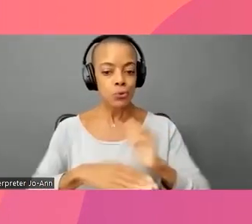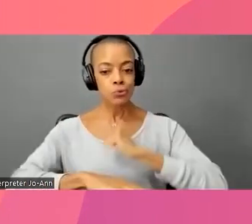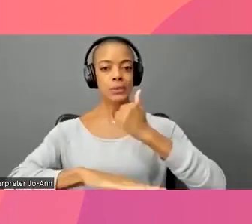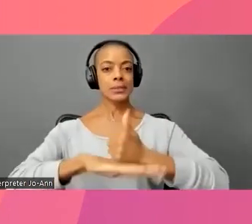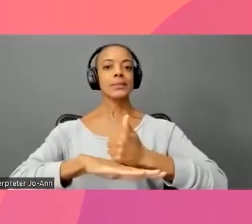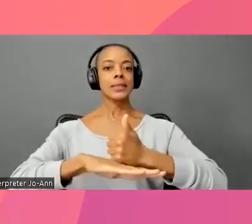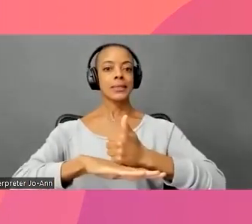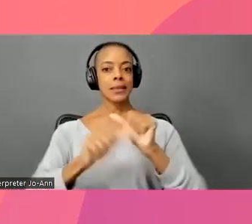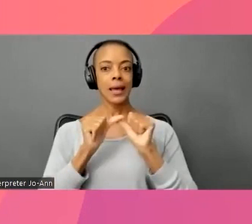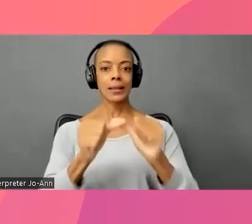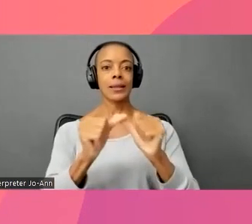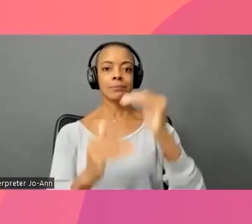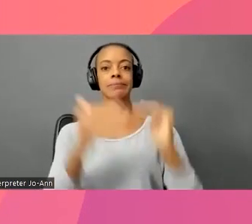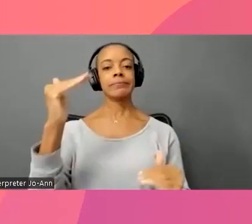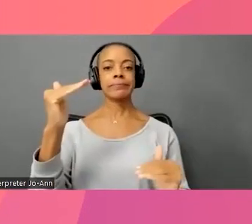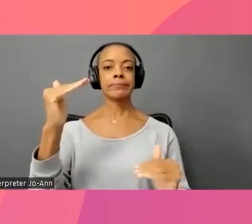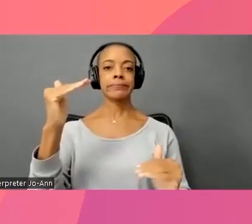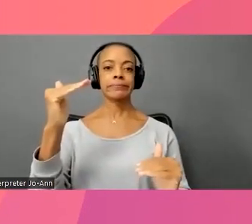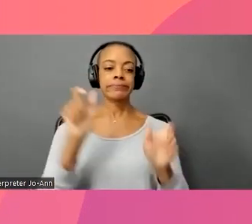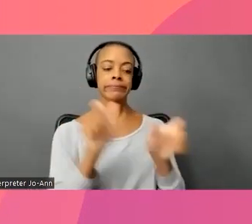perpetuate disadvantage.